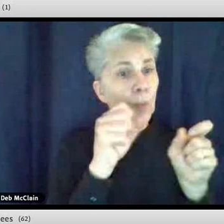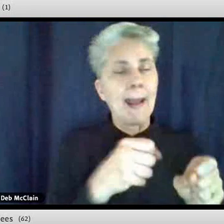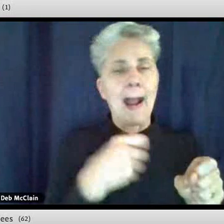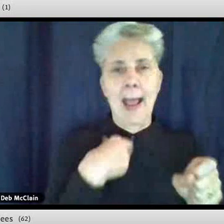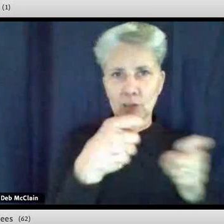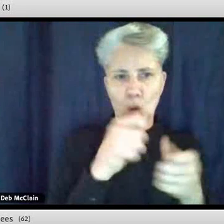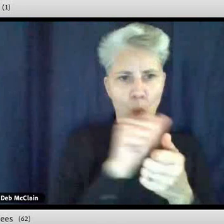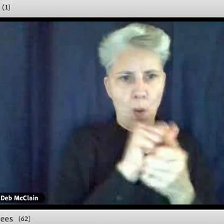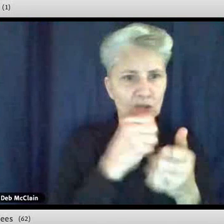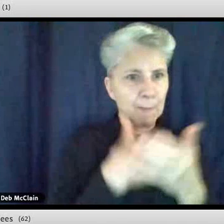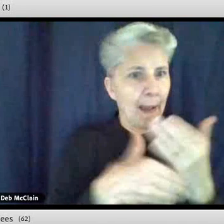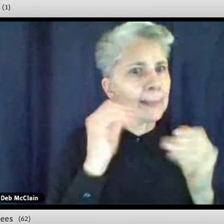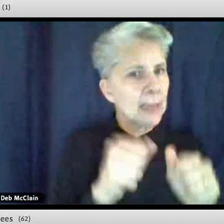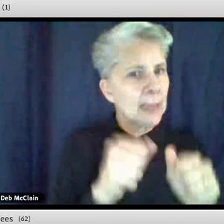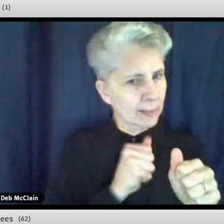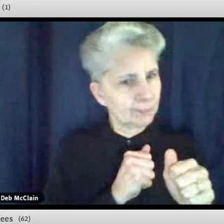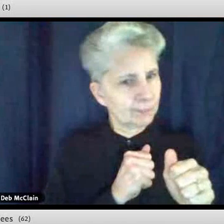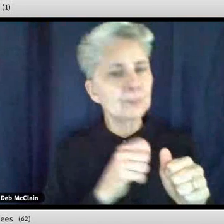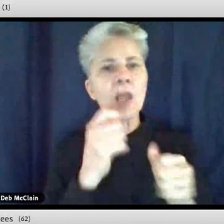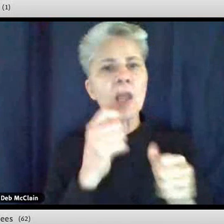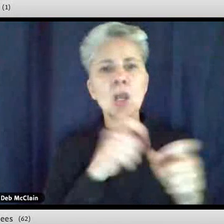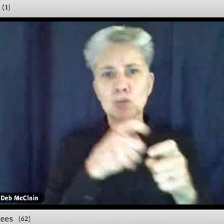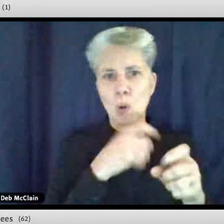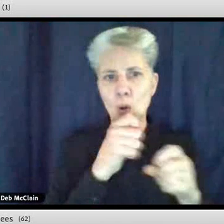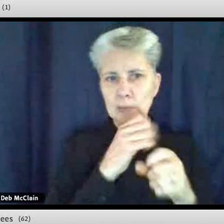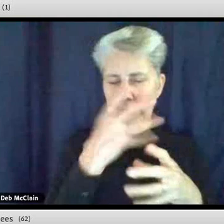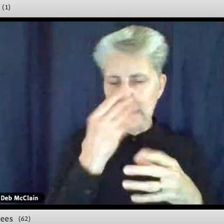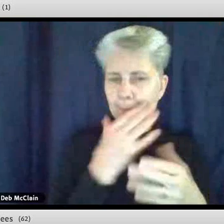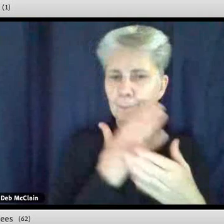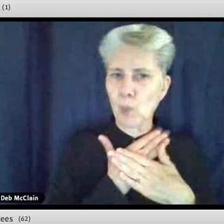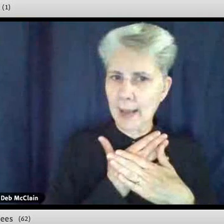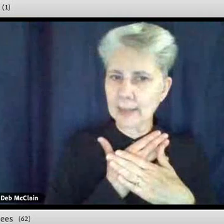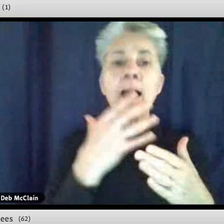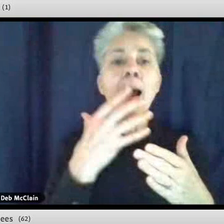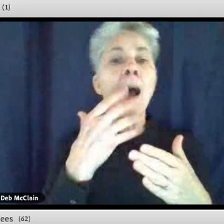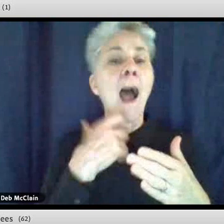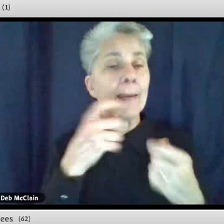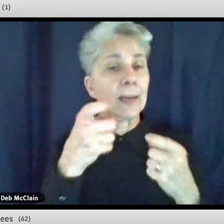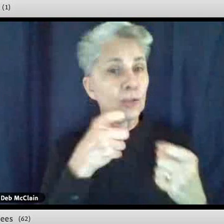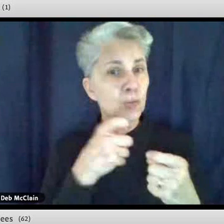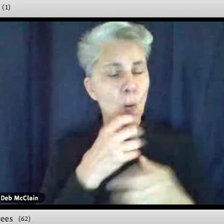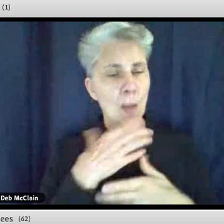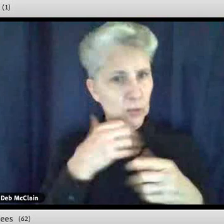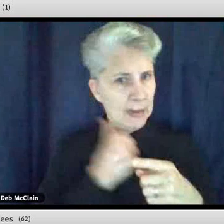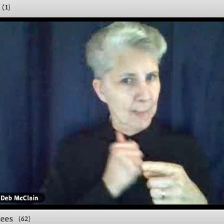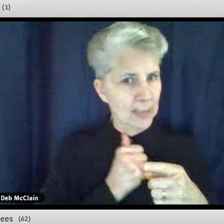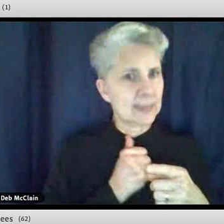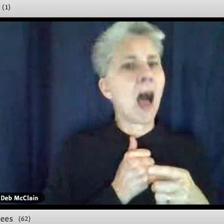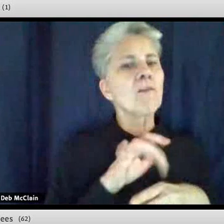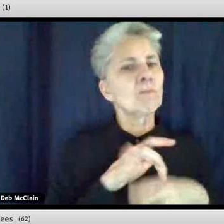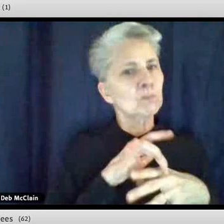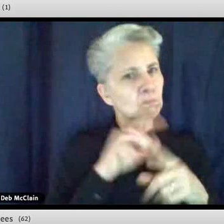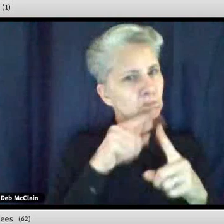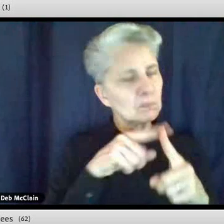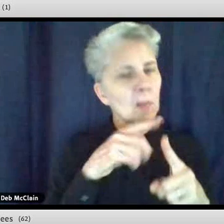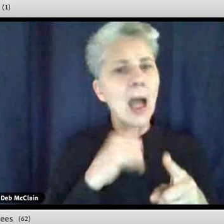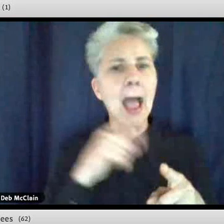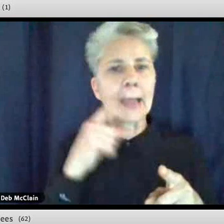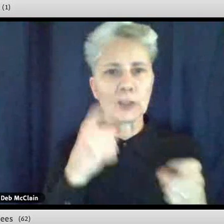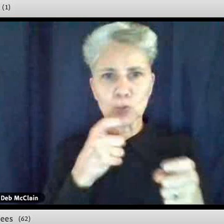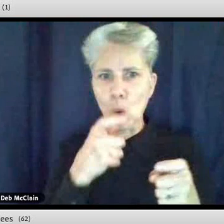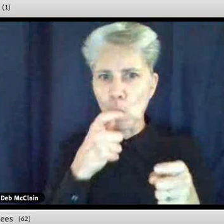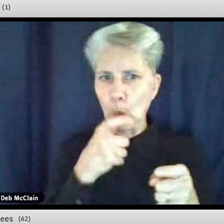control other people getting it. But what we can control, I can control washing my hands. I can control getting enough sleep. I